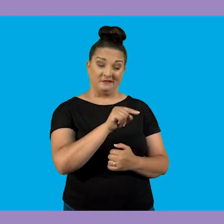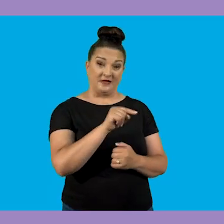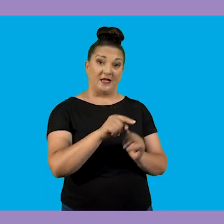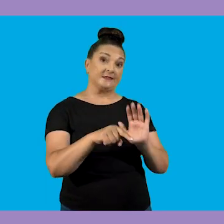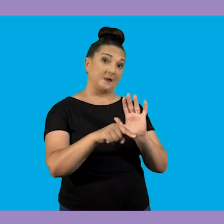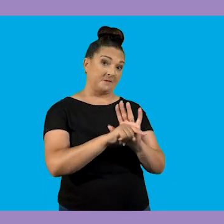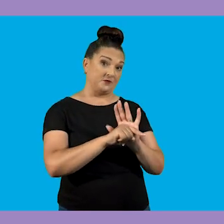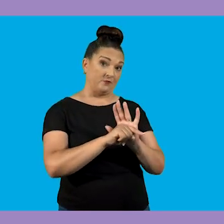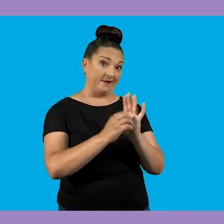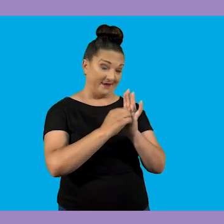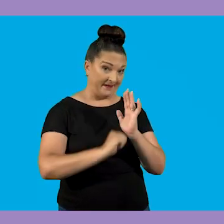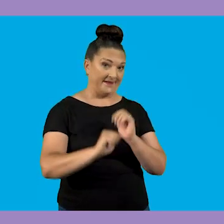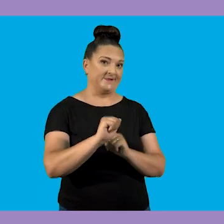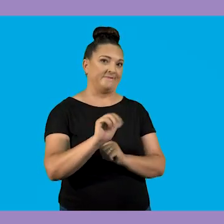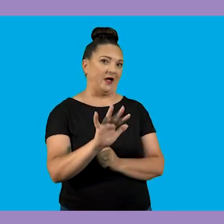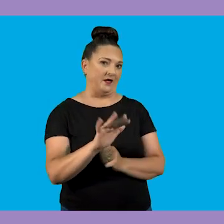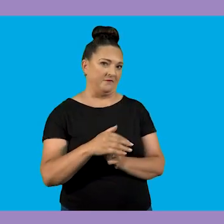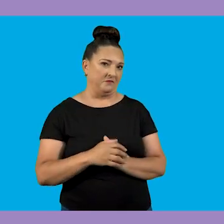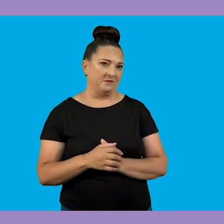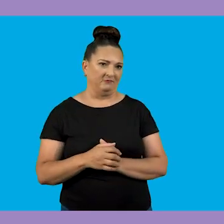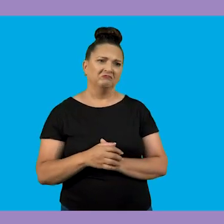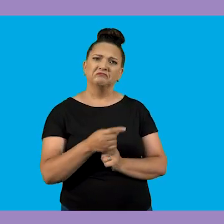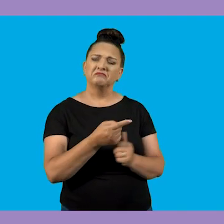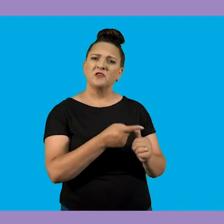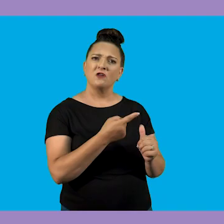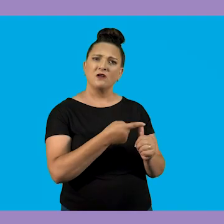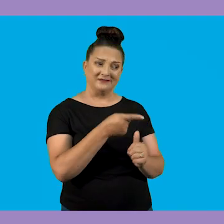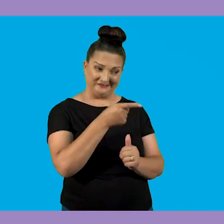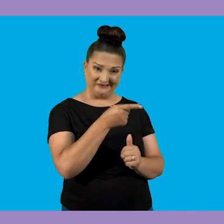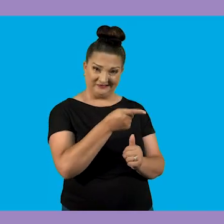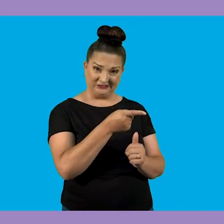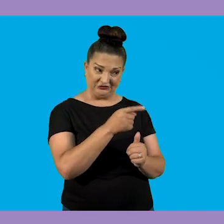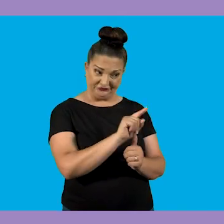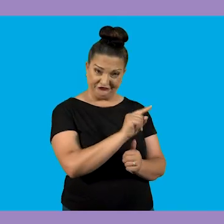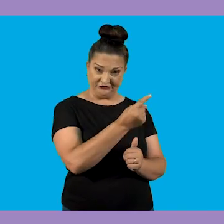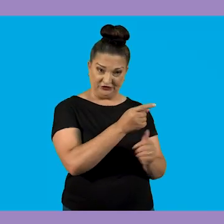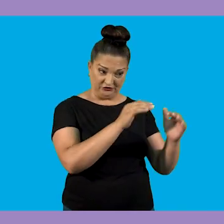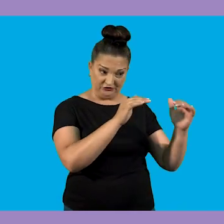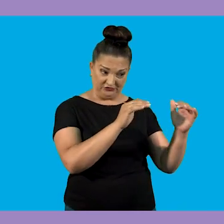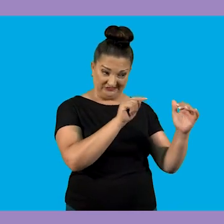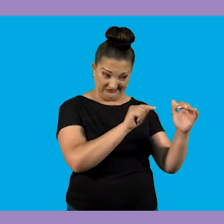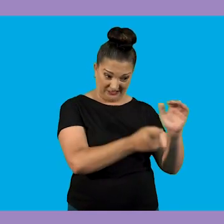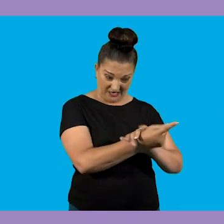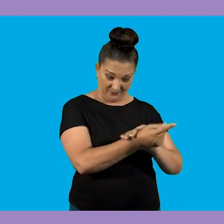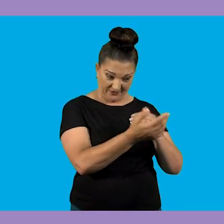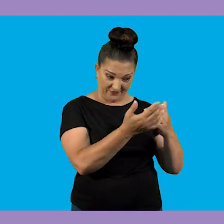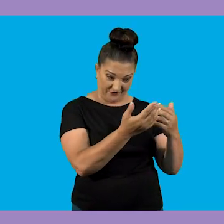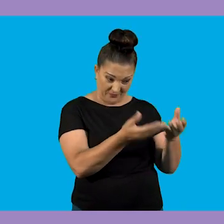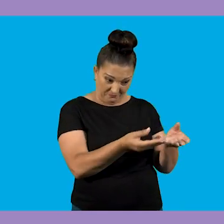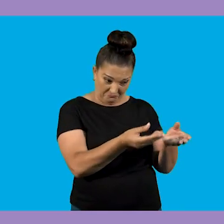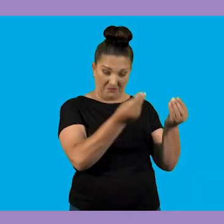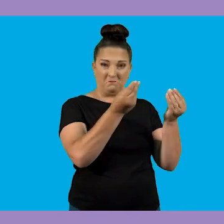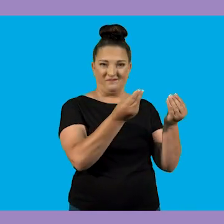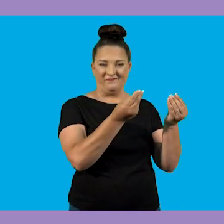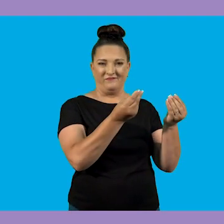to subtract 5. And from that answer, meaning this has to happen first, and whatever answer we